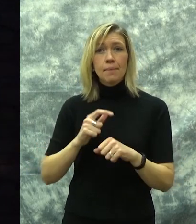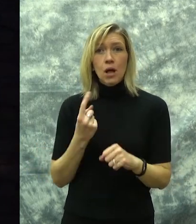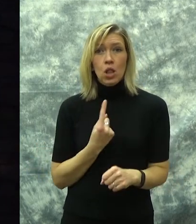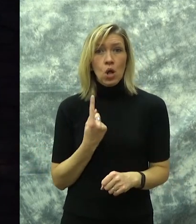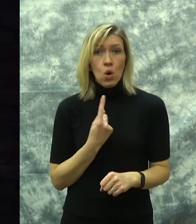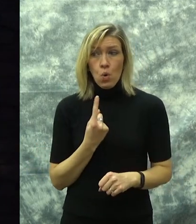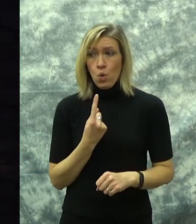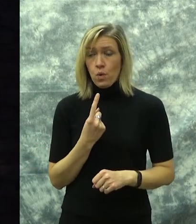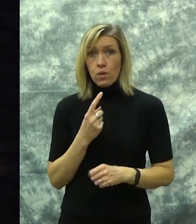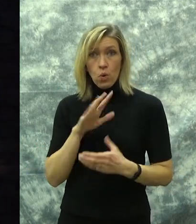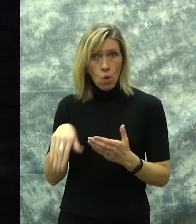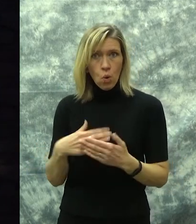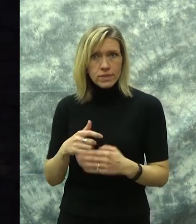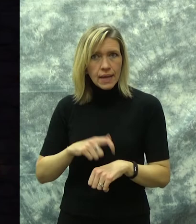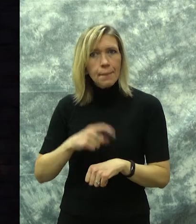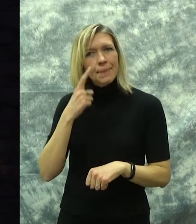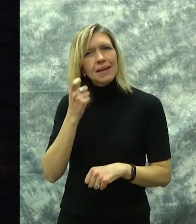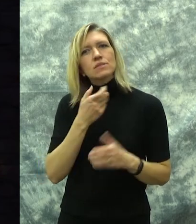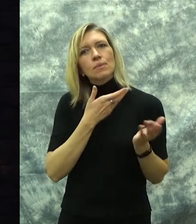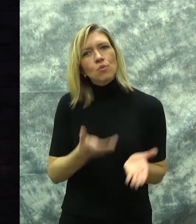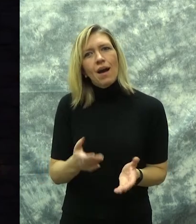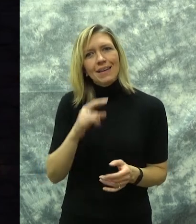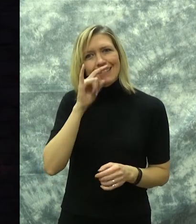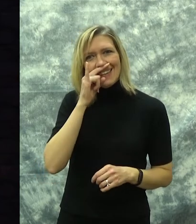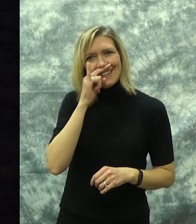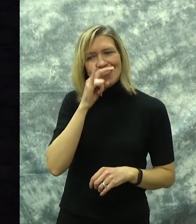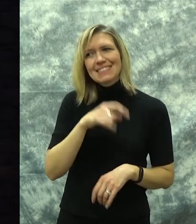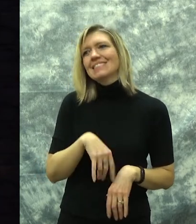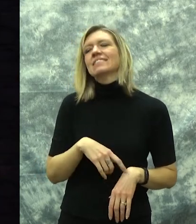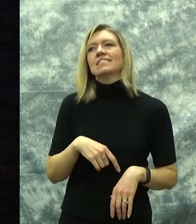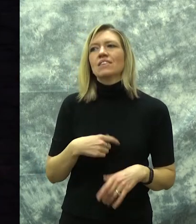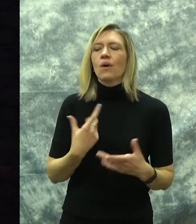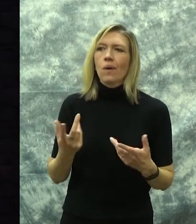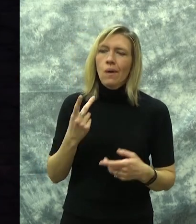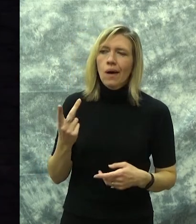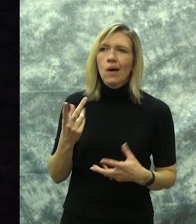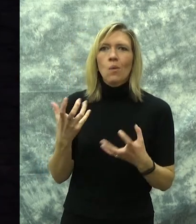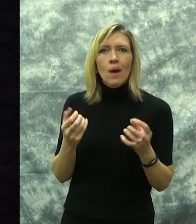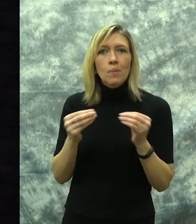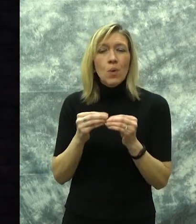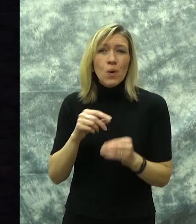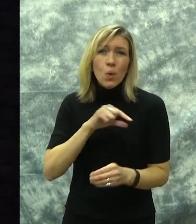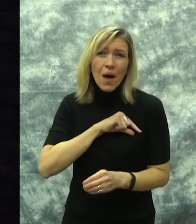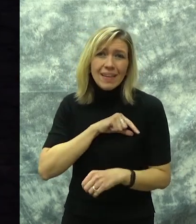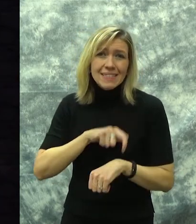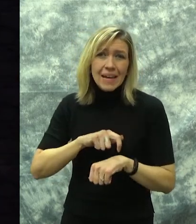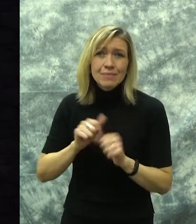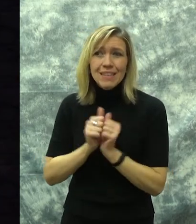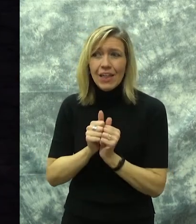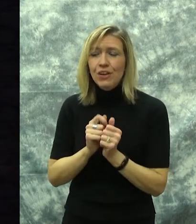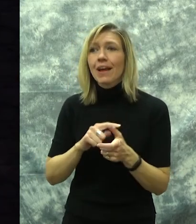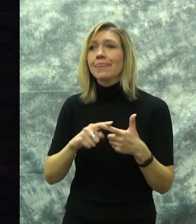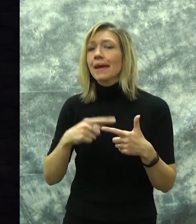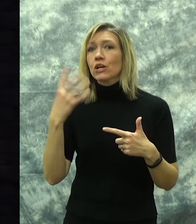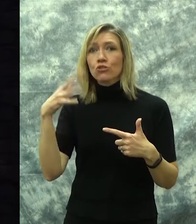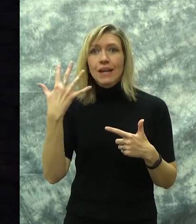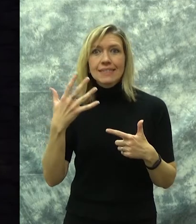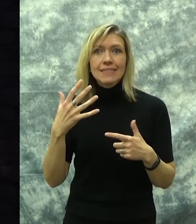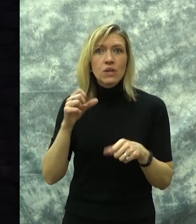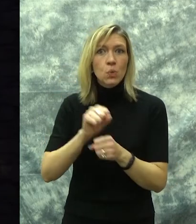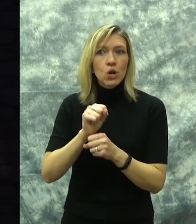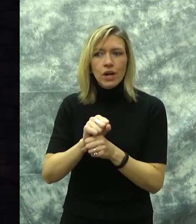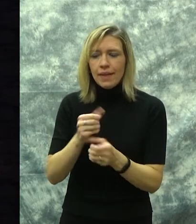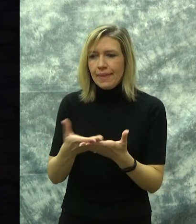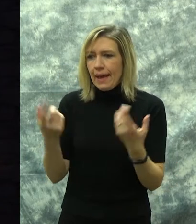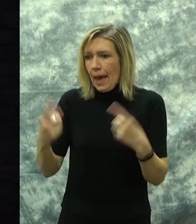with us, which is a reminder of not meeting that intention of getting more quality time together. And then there's a crazy work thing going on, which draws my attention, which is a reminder that I didn't have to spend